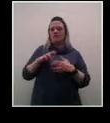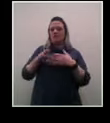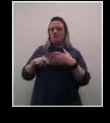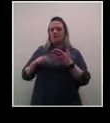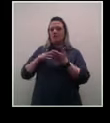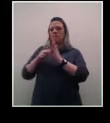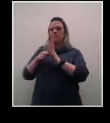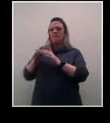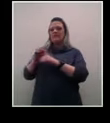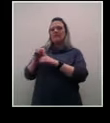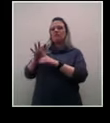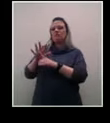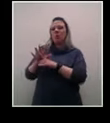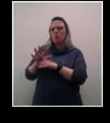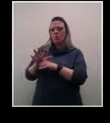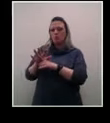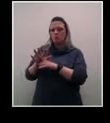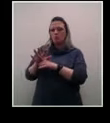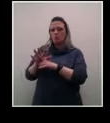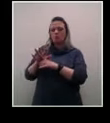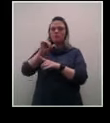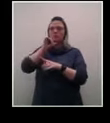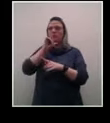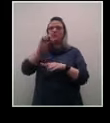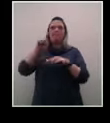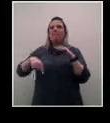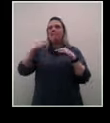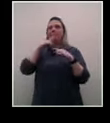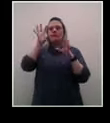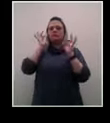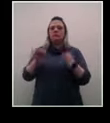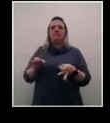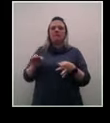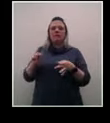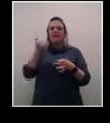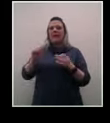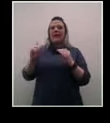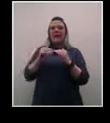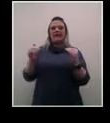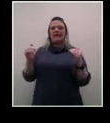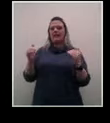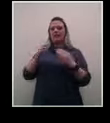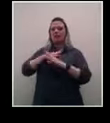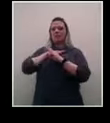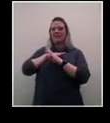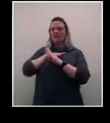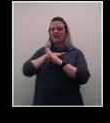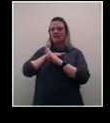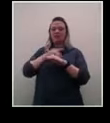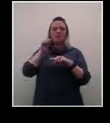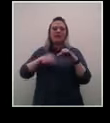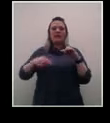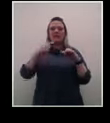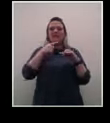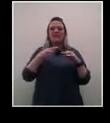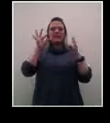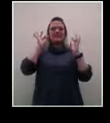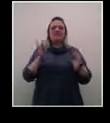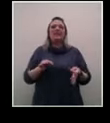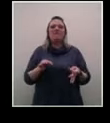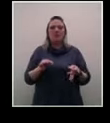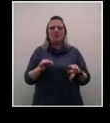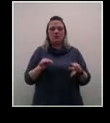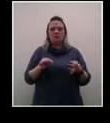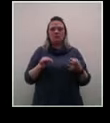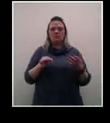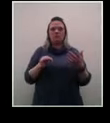say definitively that there is any level of antibody protection, and we can't say definitively if there